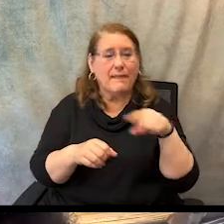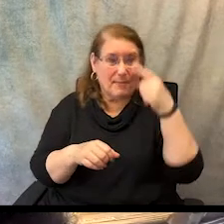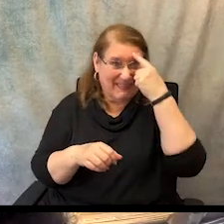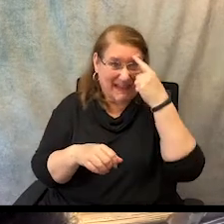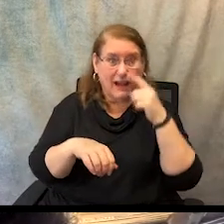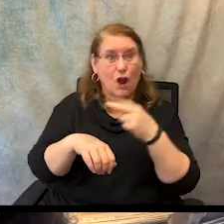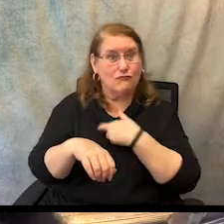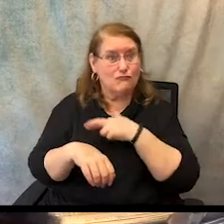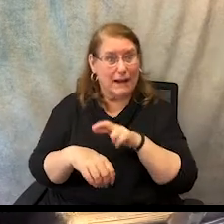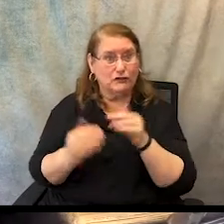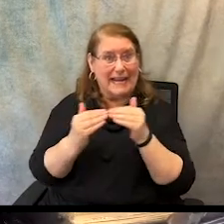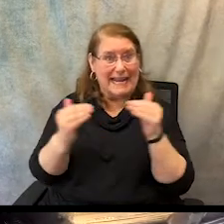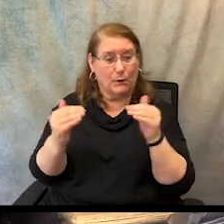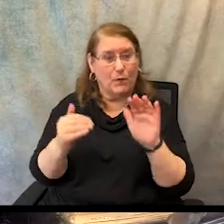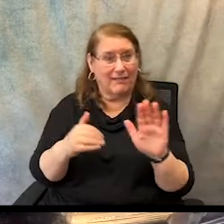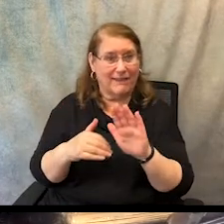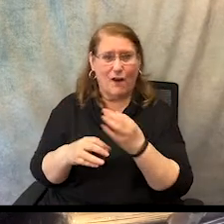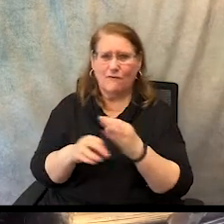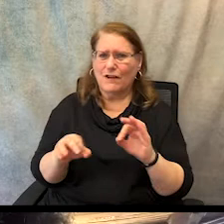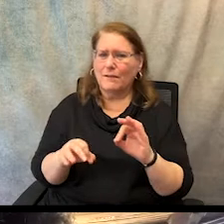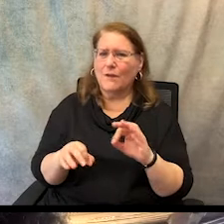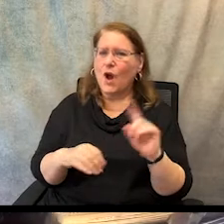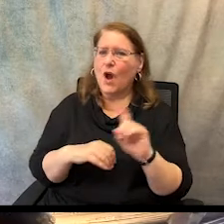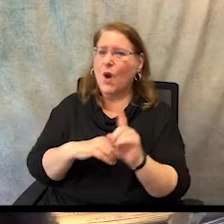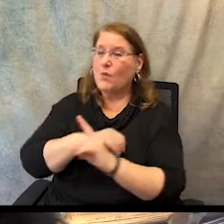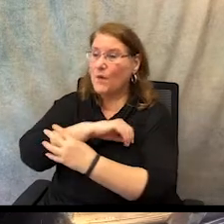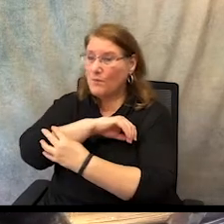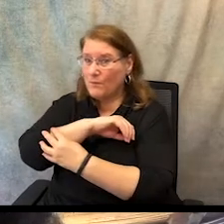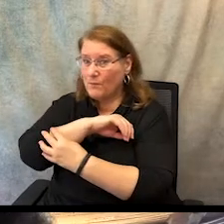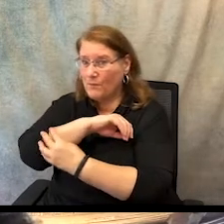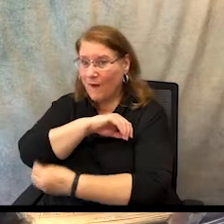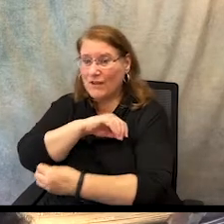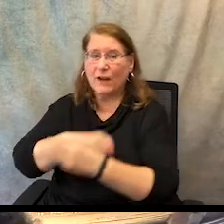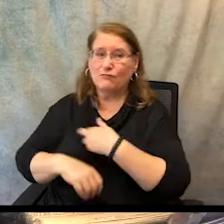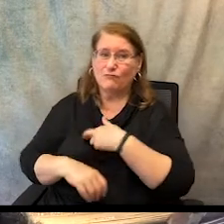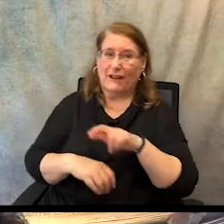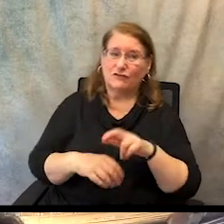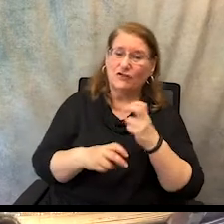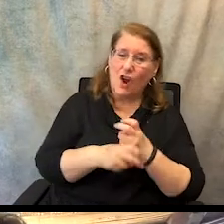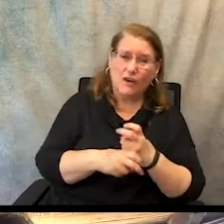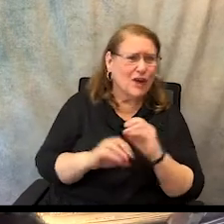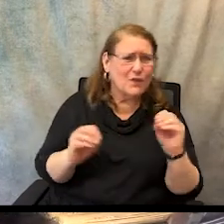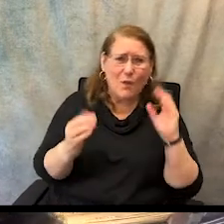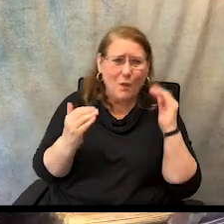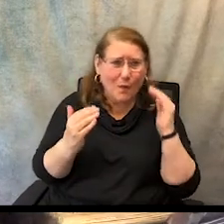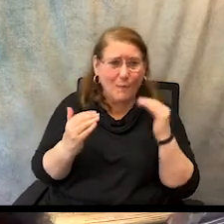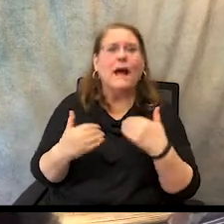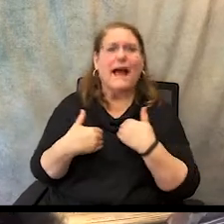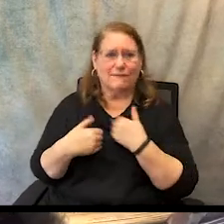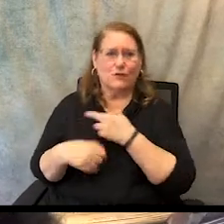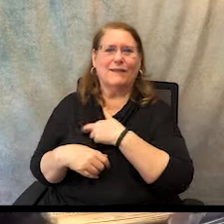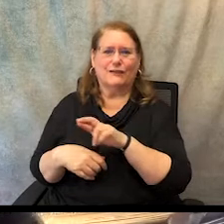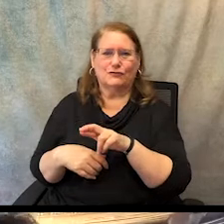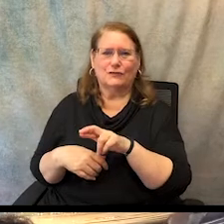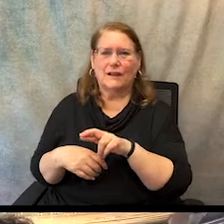our freedom. We know that there where the poverty is, religion is very very hard. Yeah. There were no hopes. There